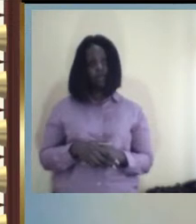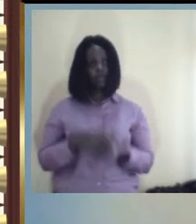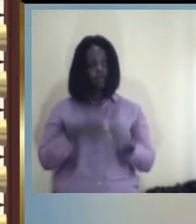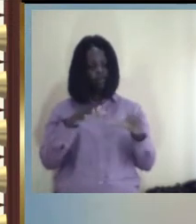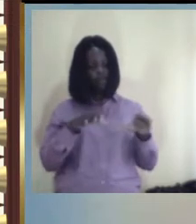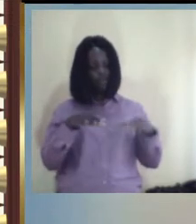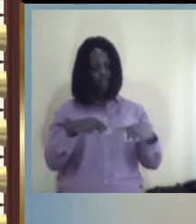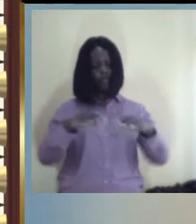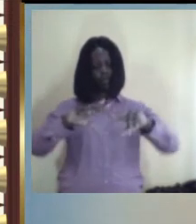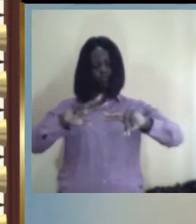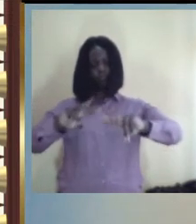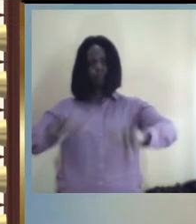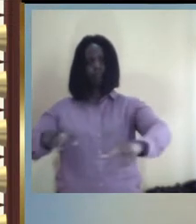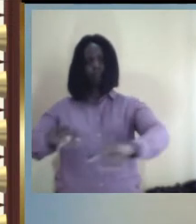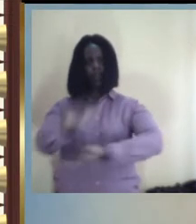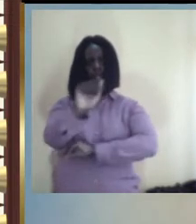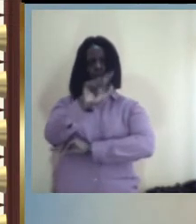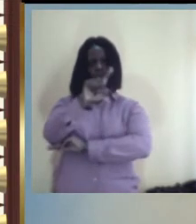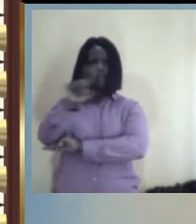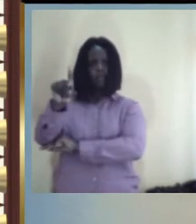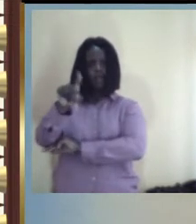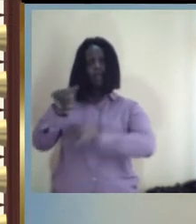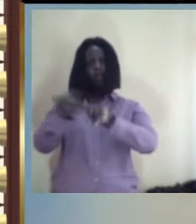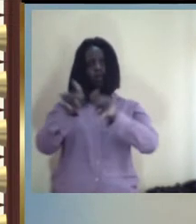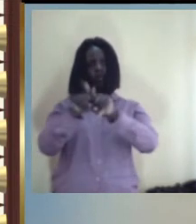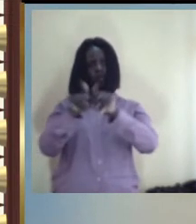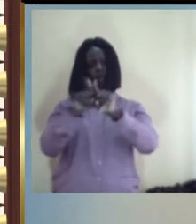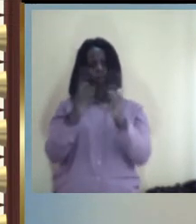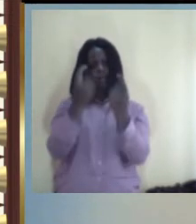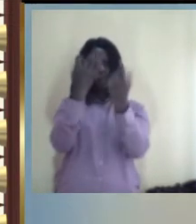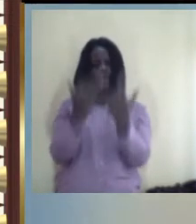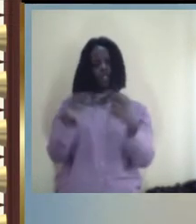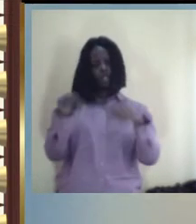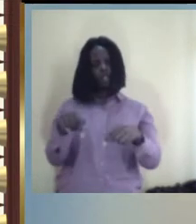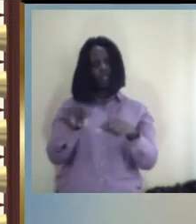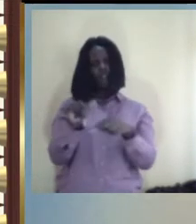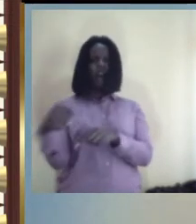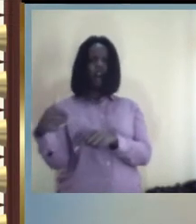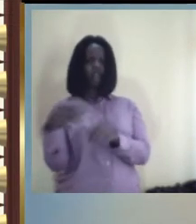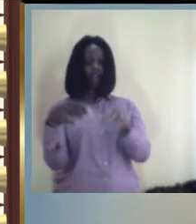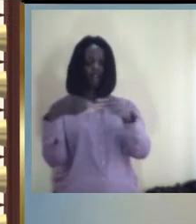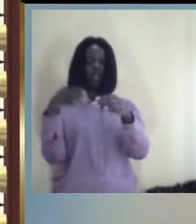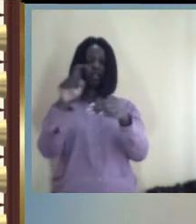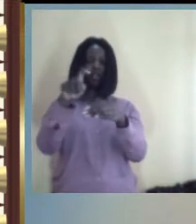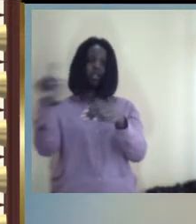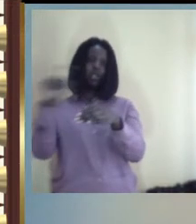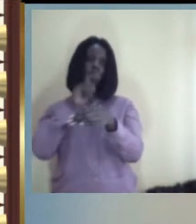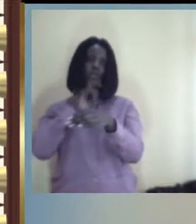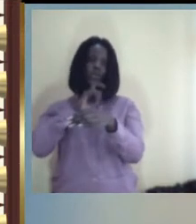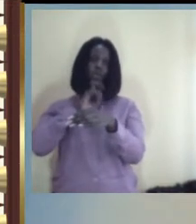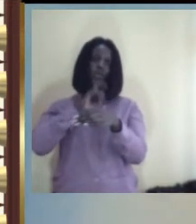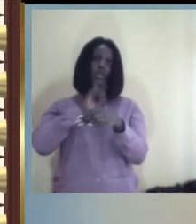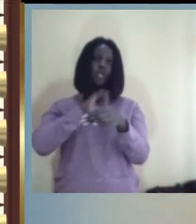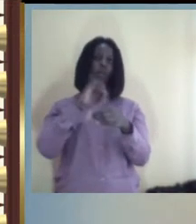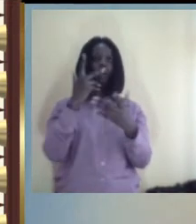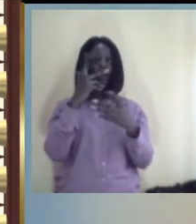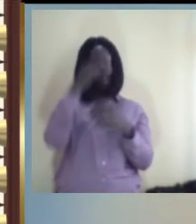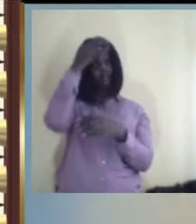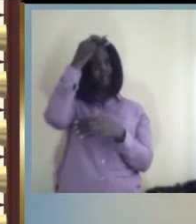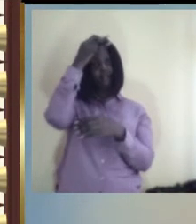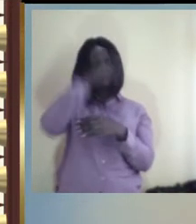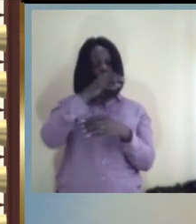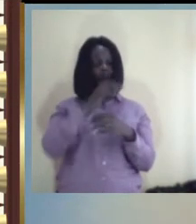scrutinized the APP and budget of the department and its entities using the tools of the public sector oversight